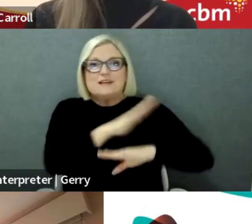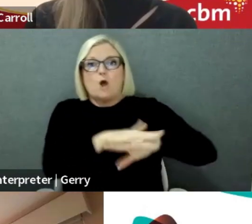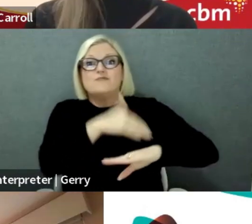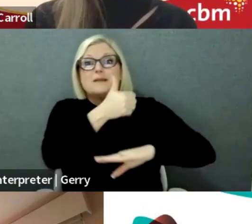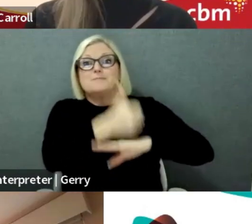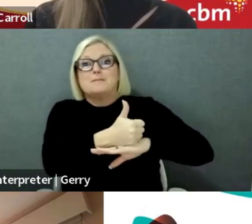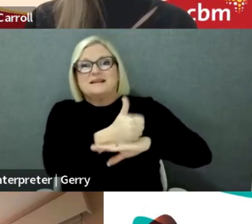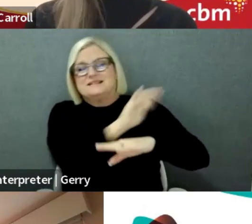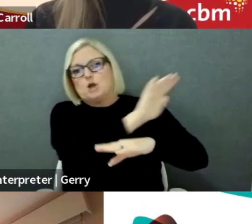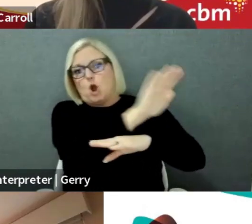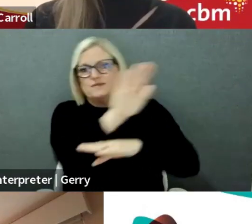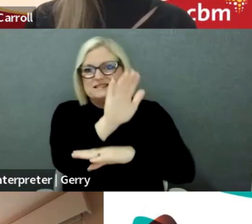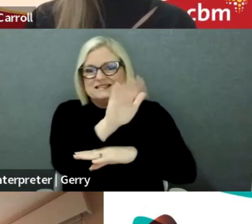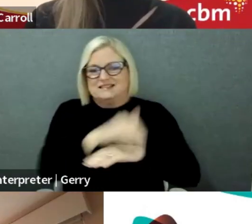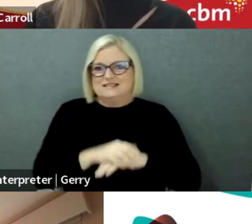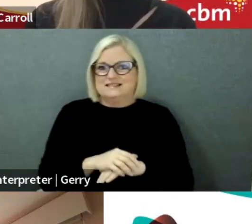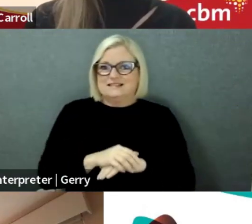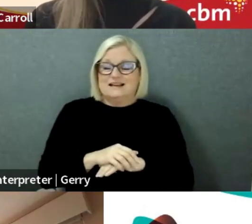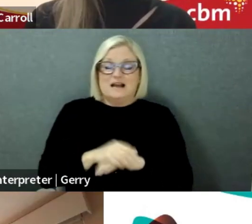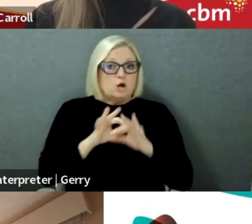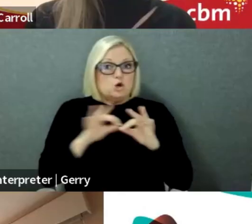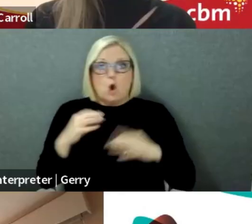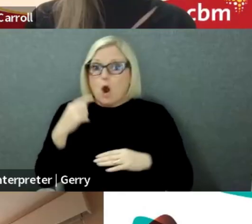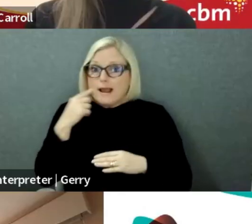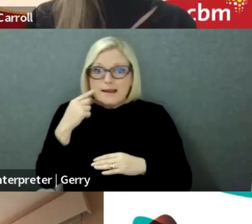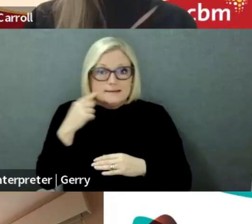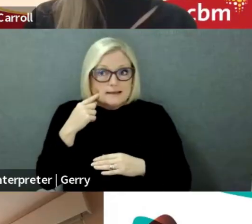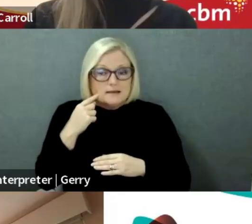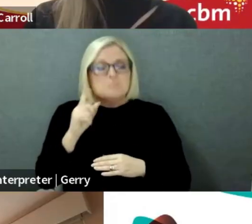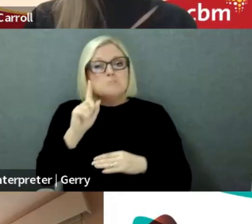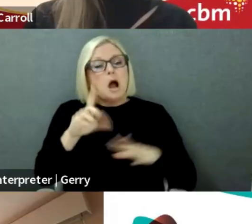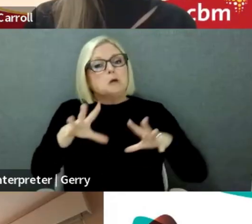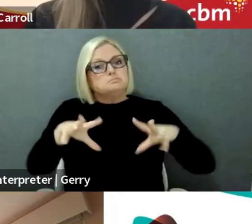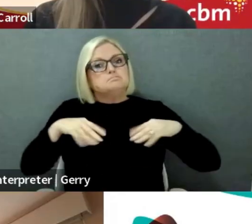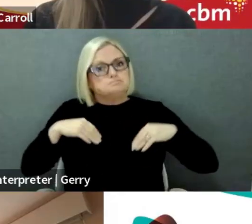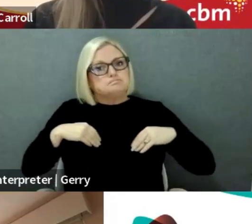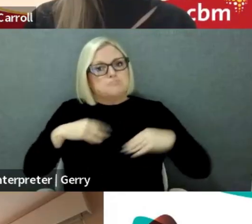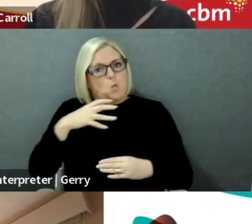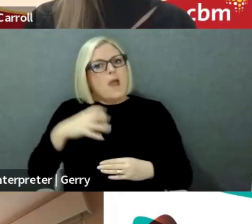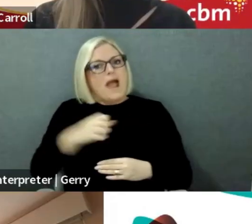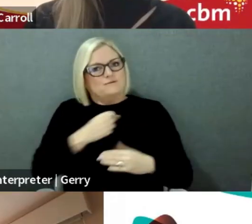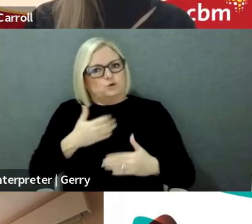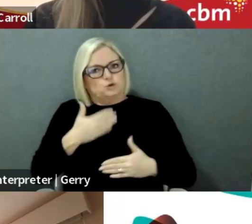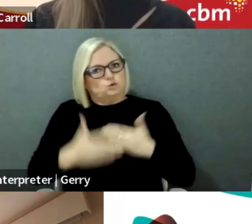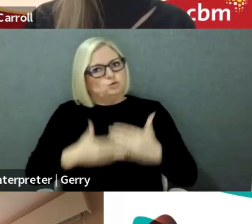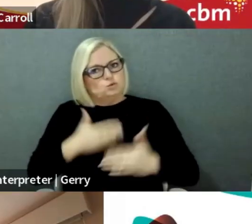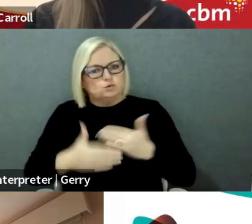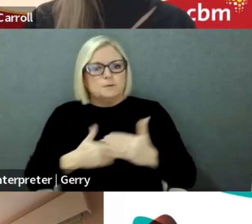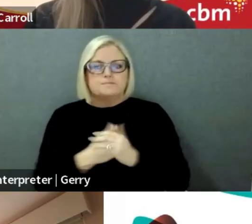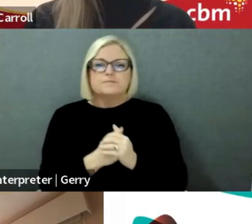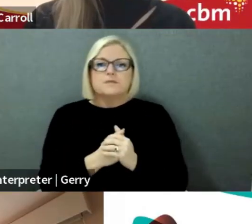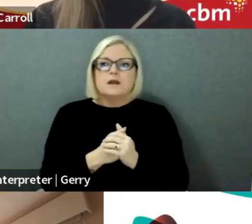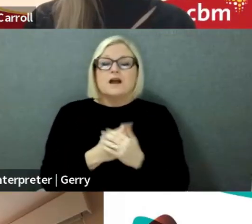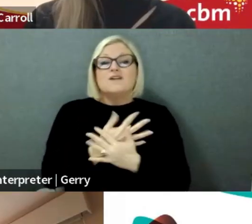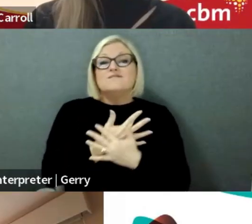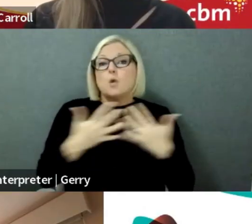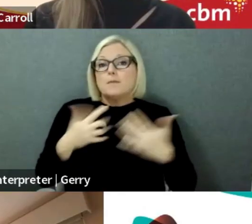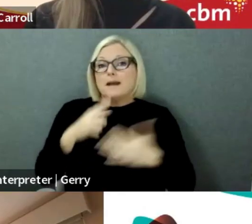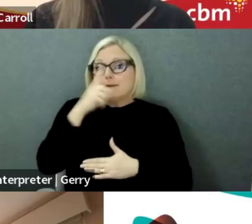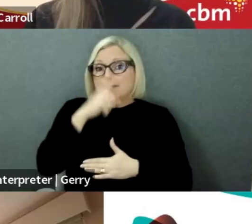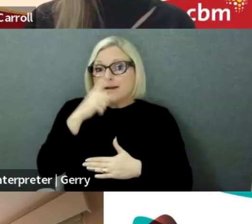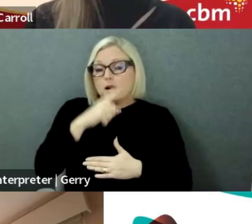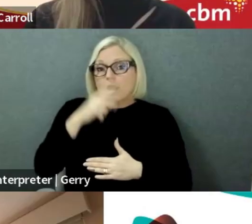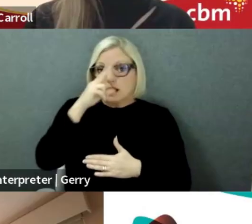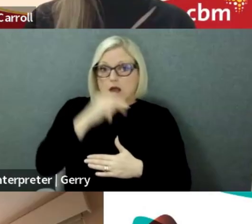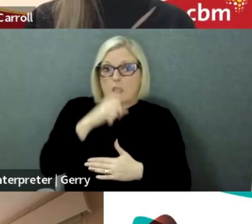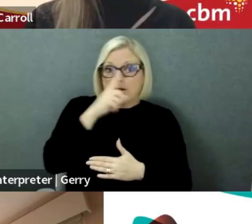easy conversation, but it's one we have to continue. For many people with disabilities, particularly young people, women,